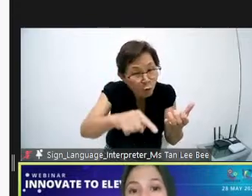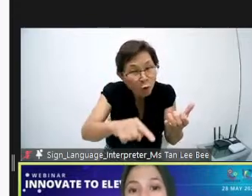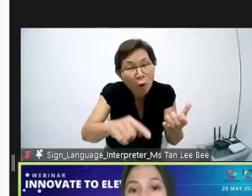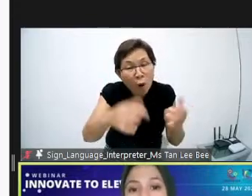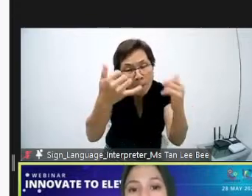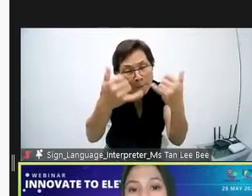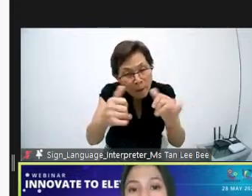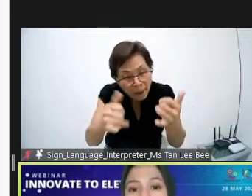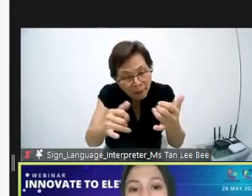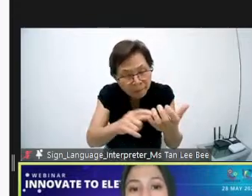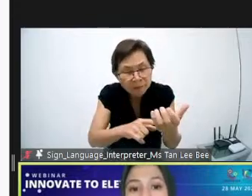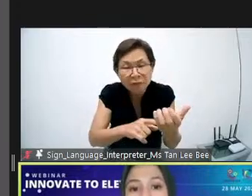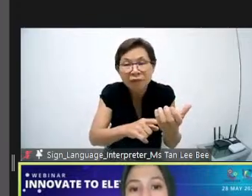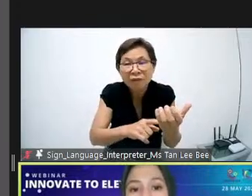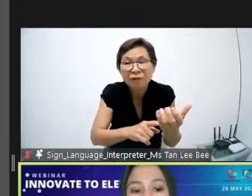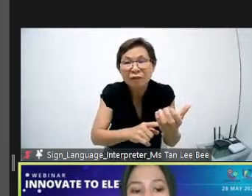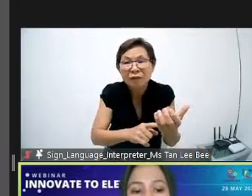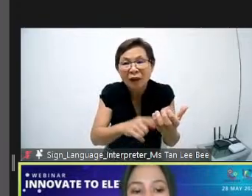playing.